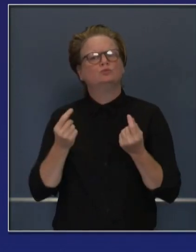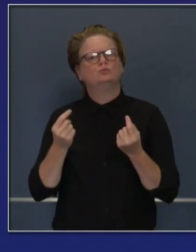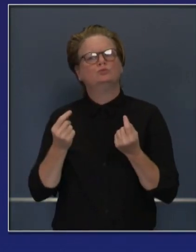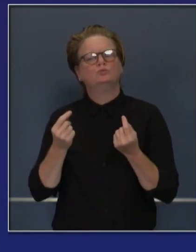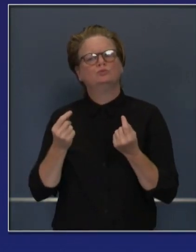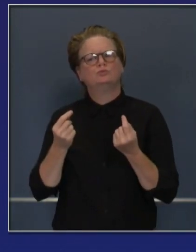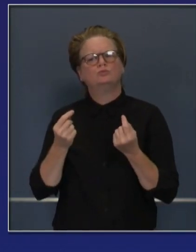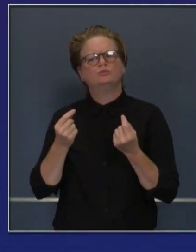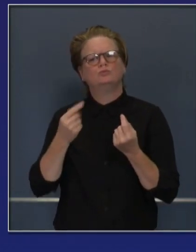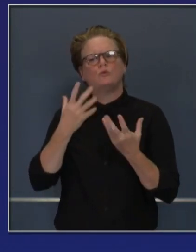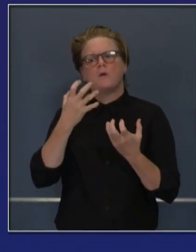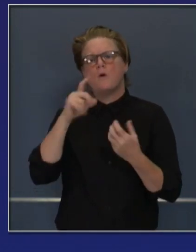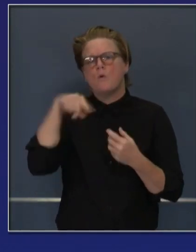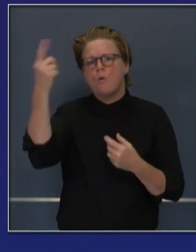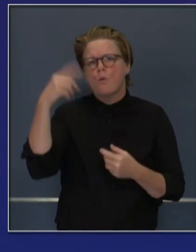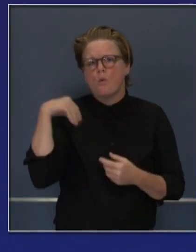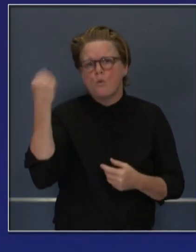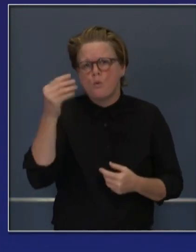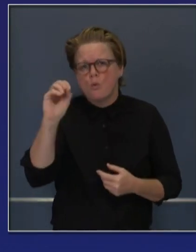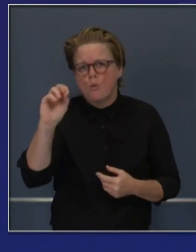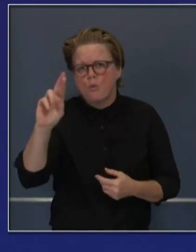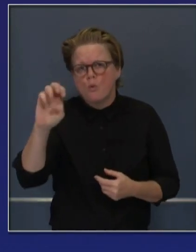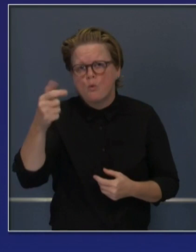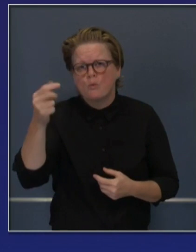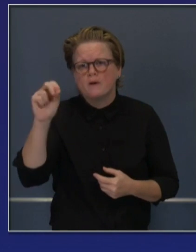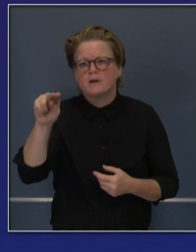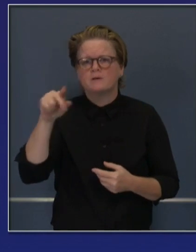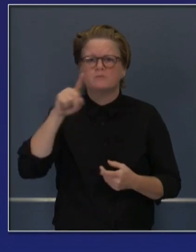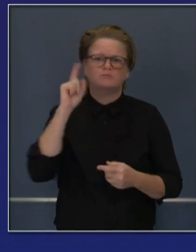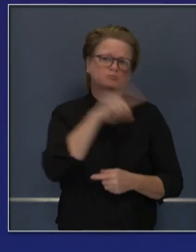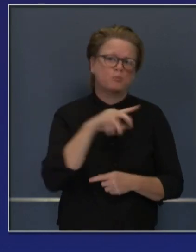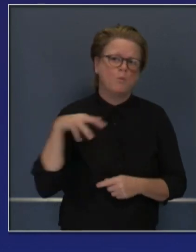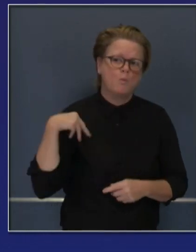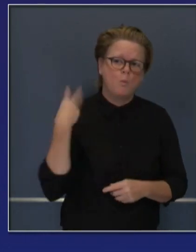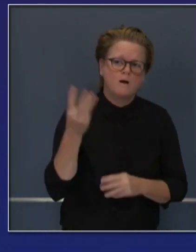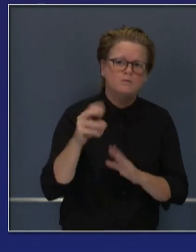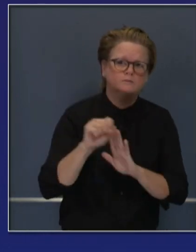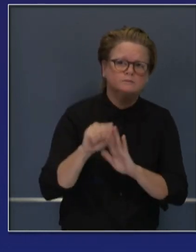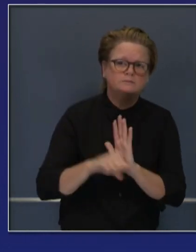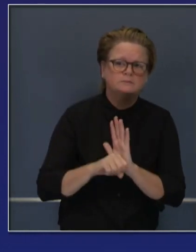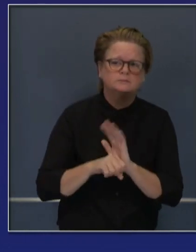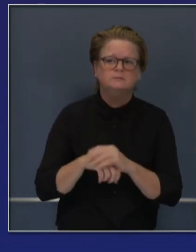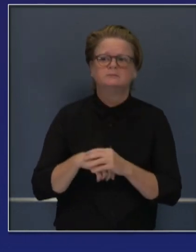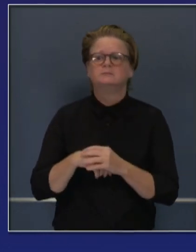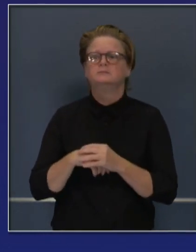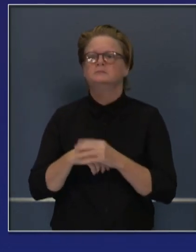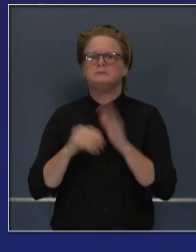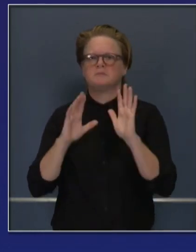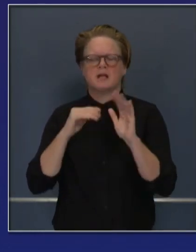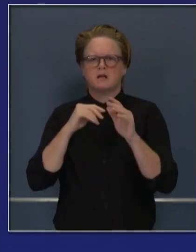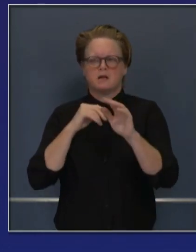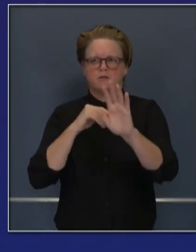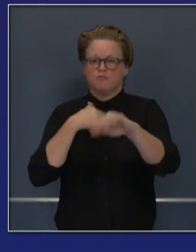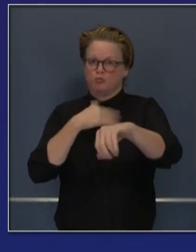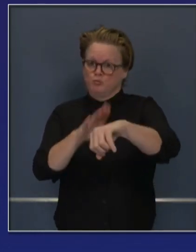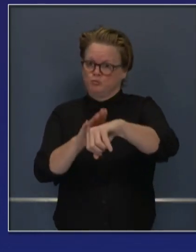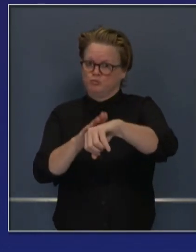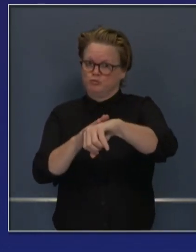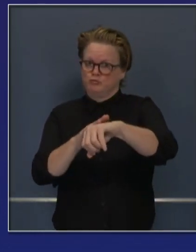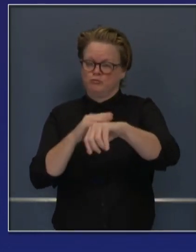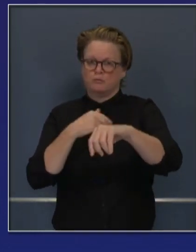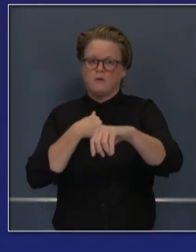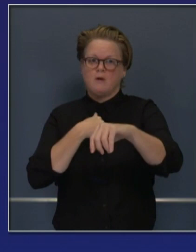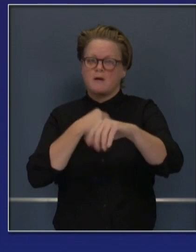and Washington, put out a strong travel advisory. This is not a mandate. This is not a travel ban. This is not a